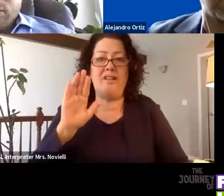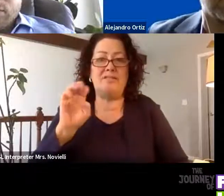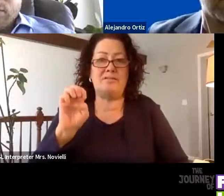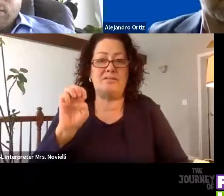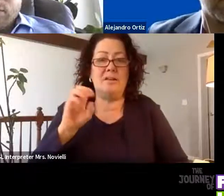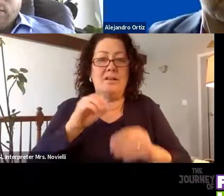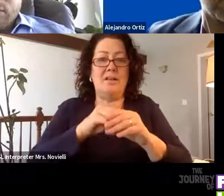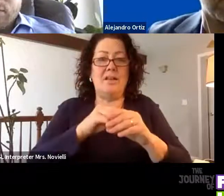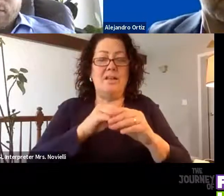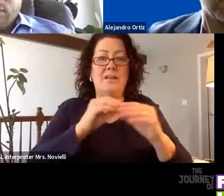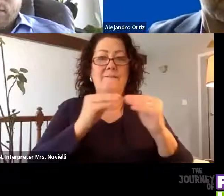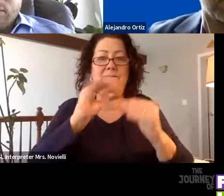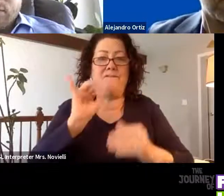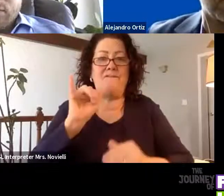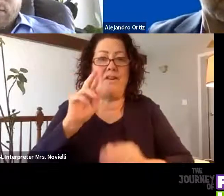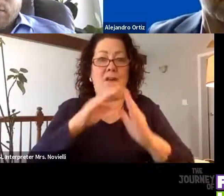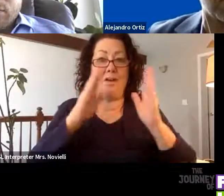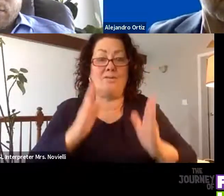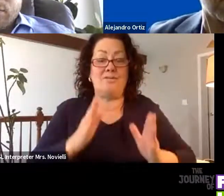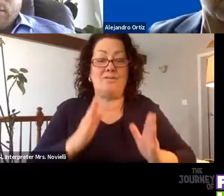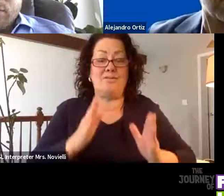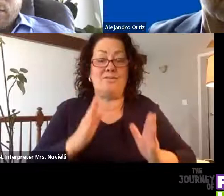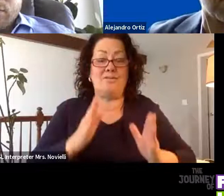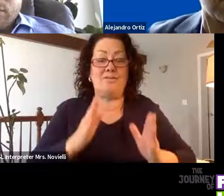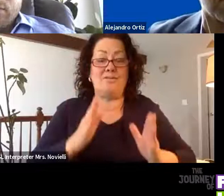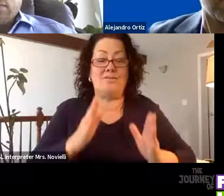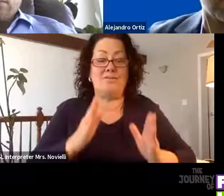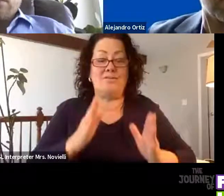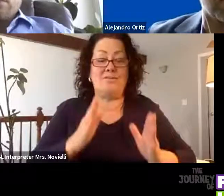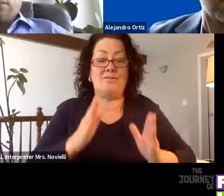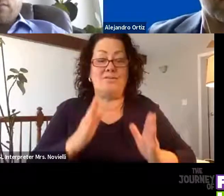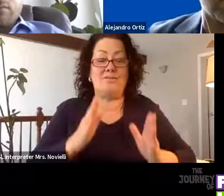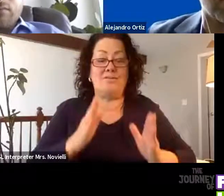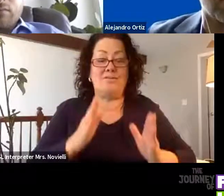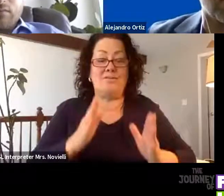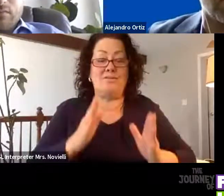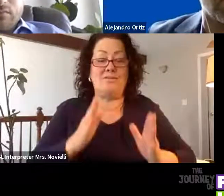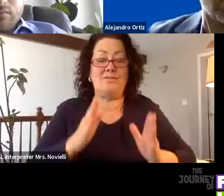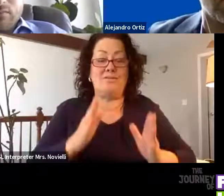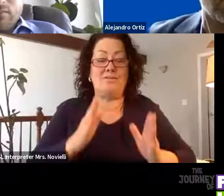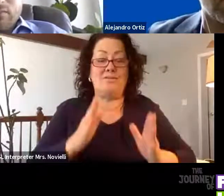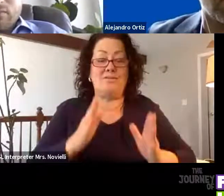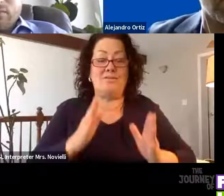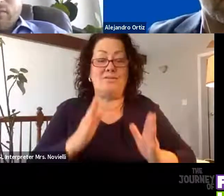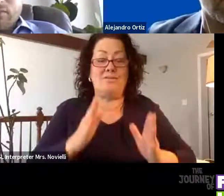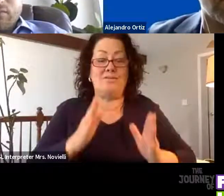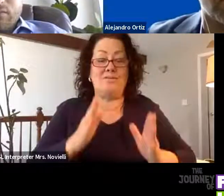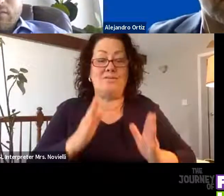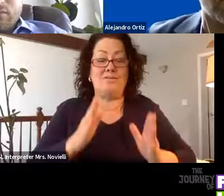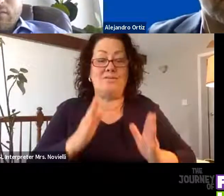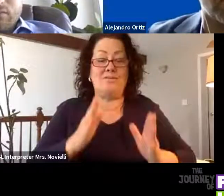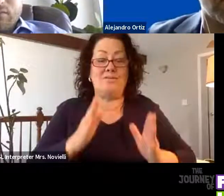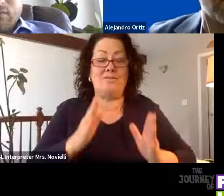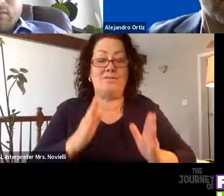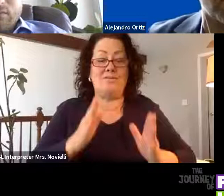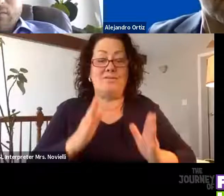fair housing, and obviously, you know, for hopefully obvious reasons. But, you know, one thing that, you know, I would be remiss not to